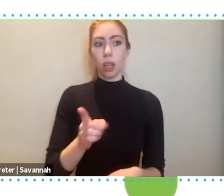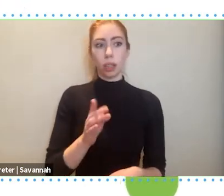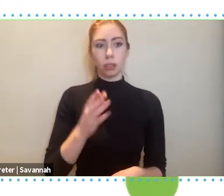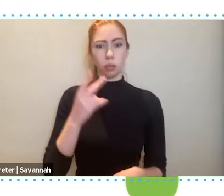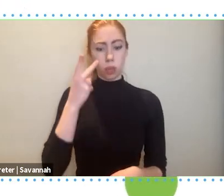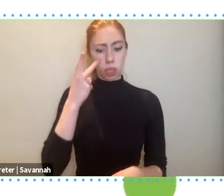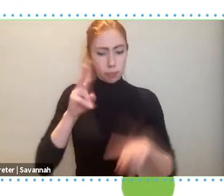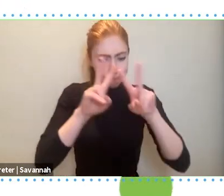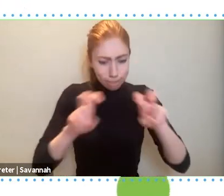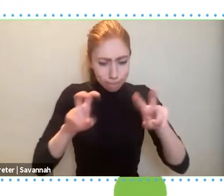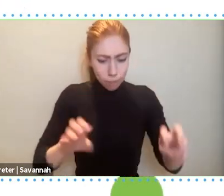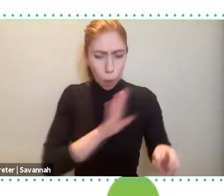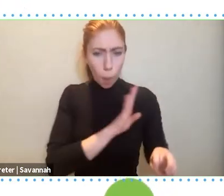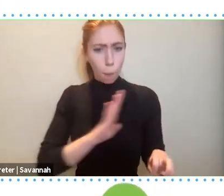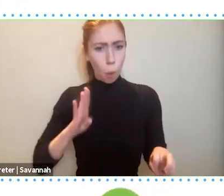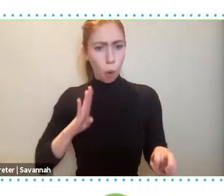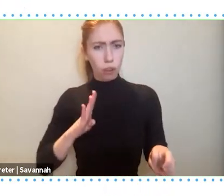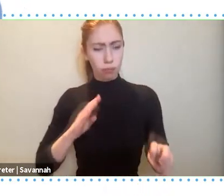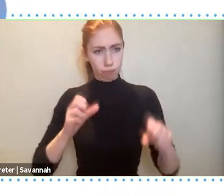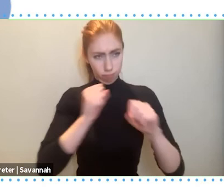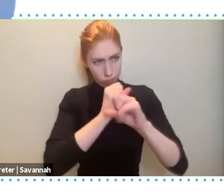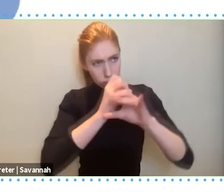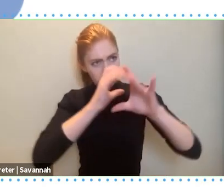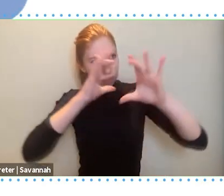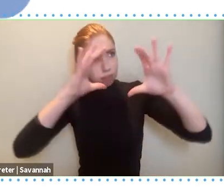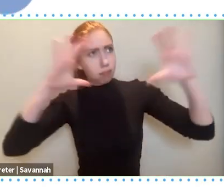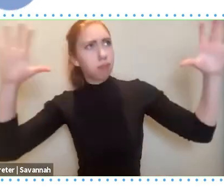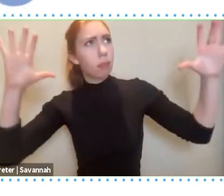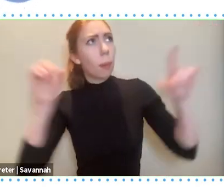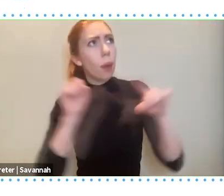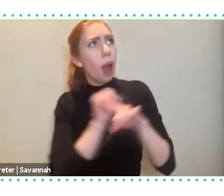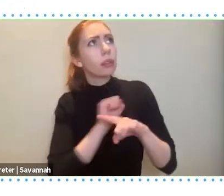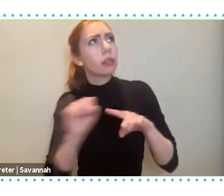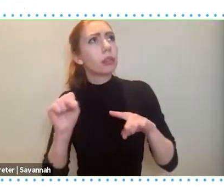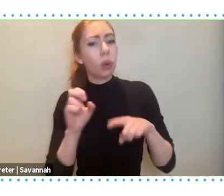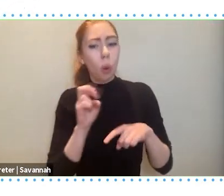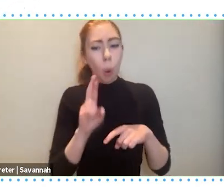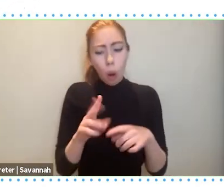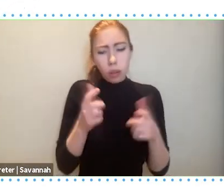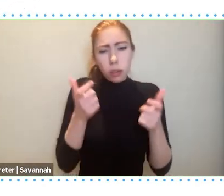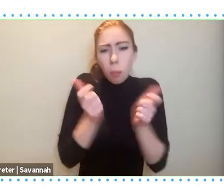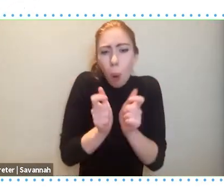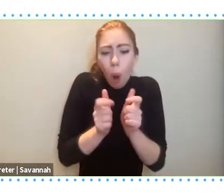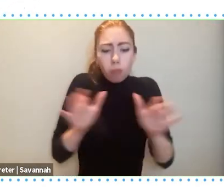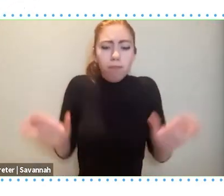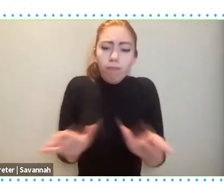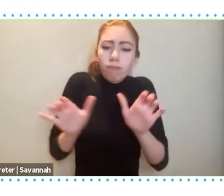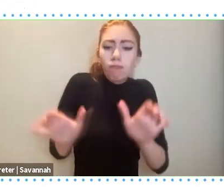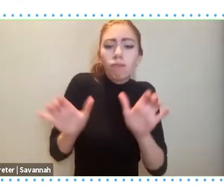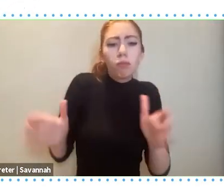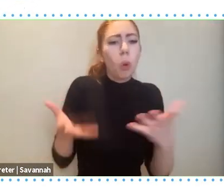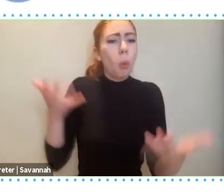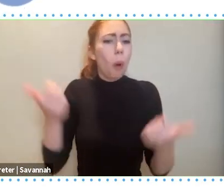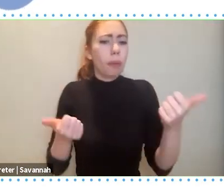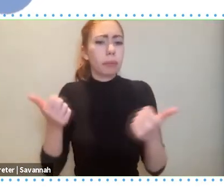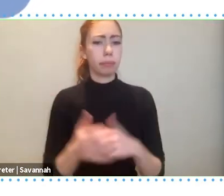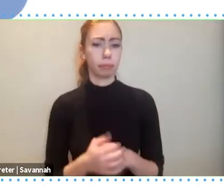tasks. And, you know, there are many different practices that include board committees and that kind of thing. But